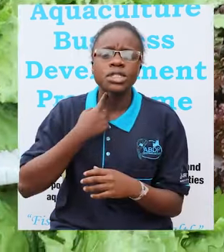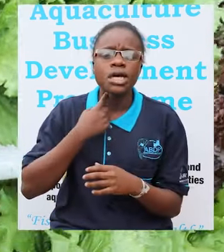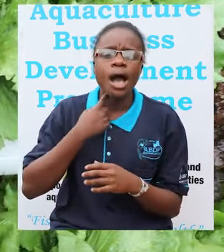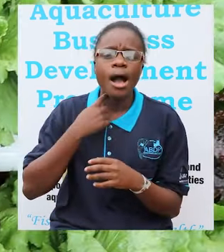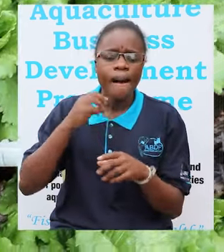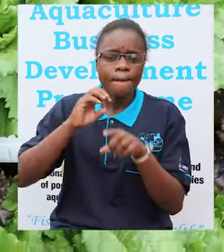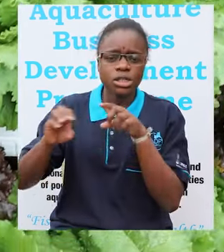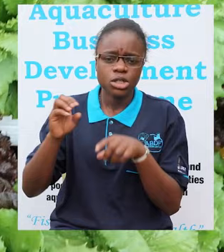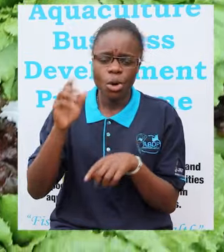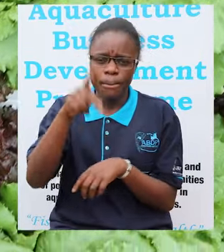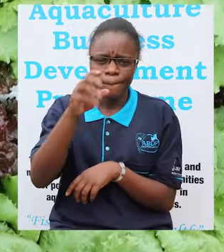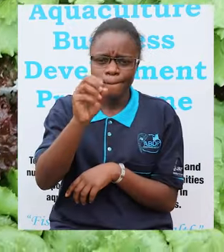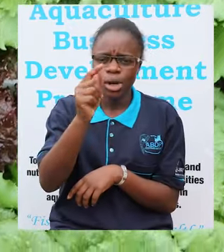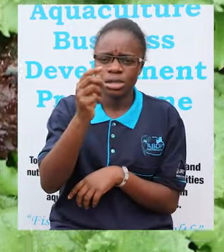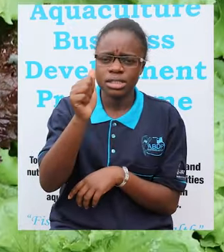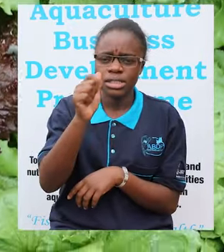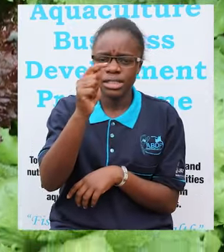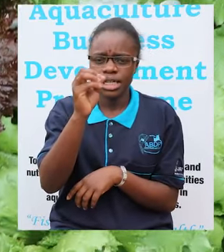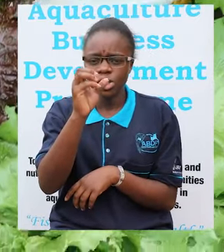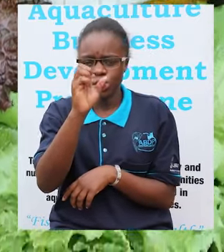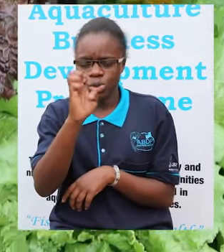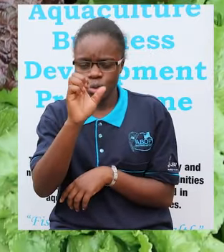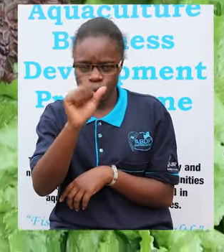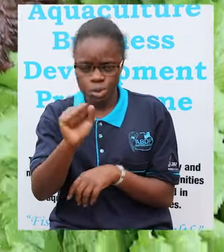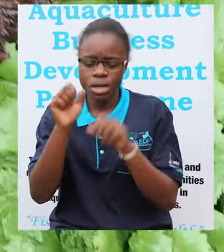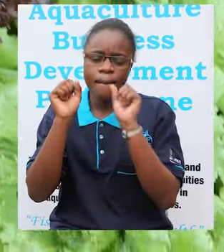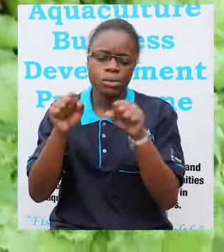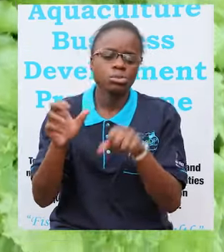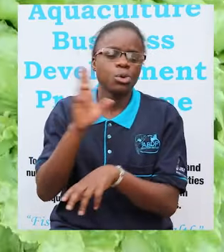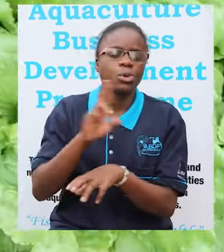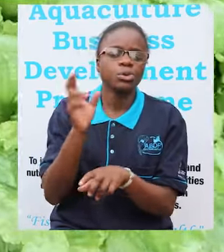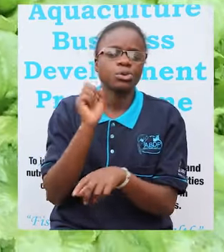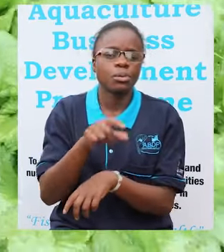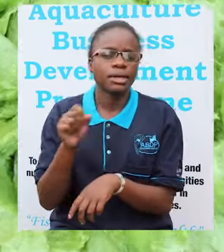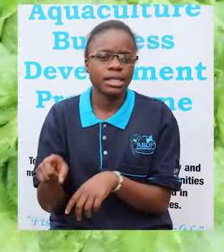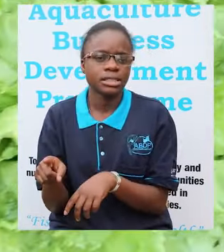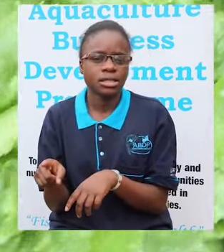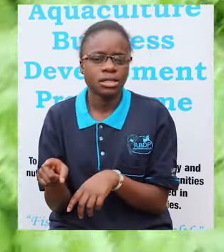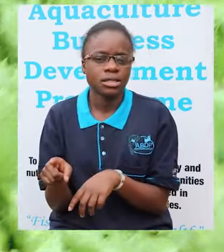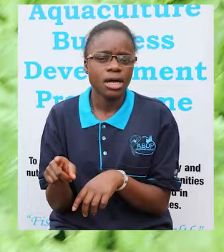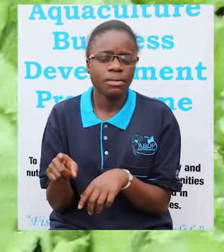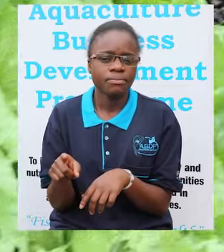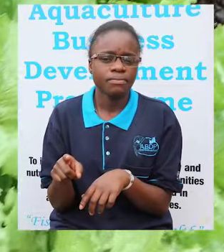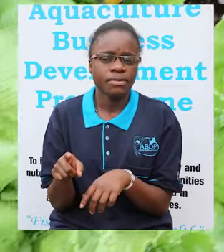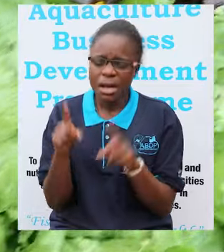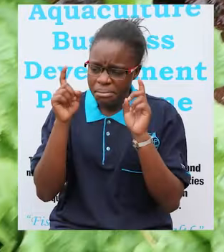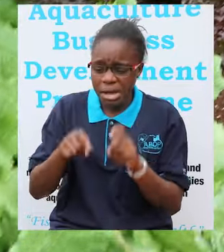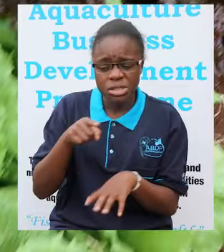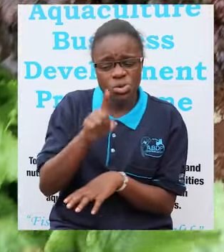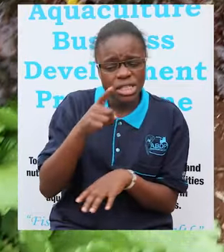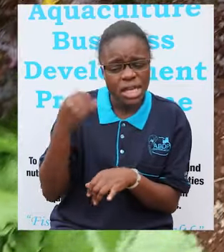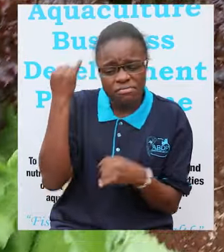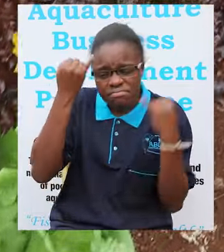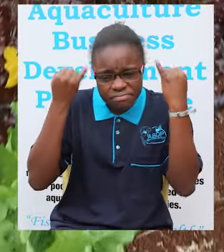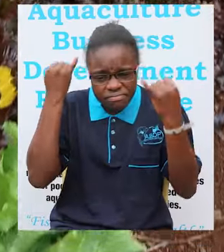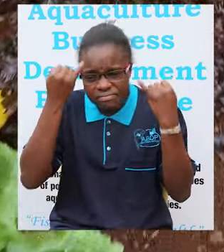It can even grow arrowroot. That's how you can use your tires to achieve your various gardens. It just depends on how creative you